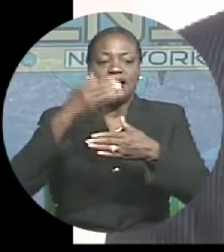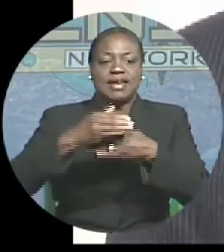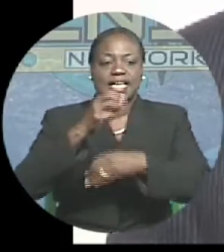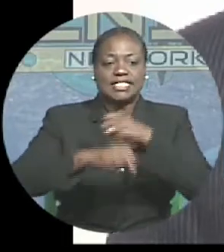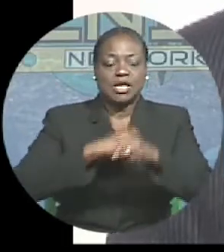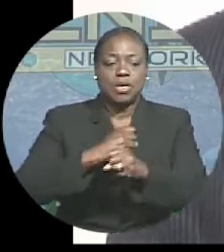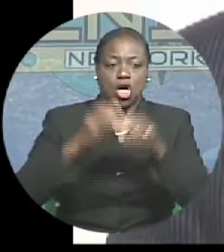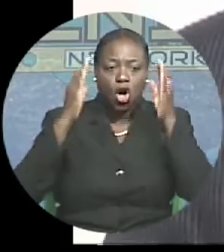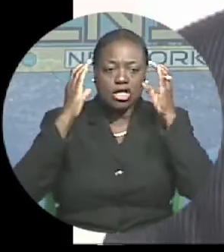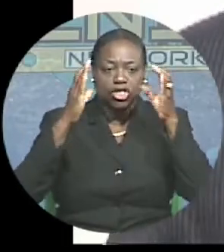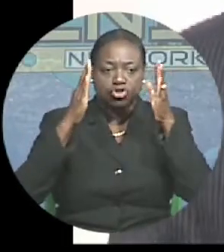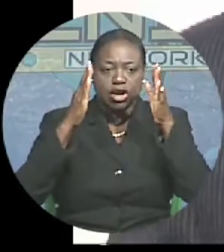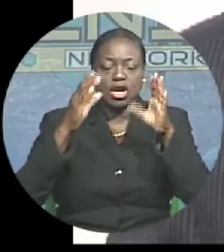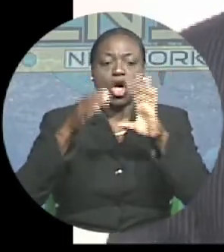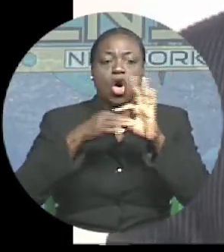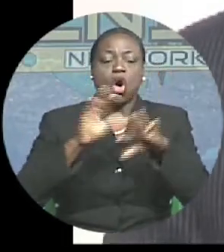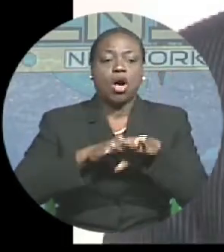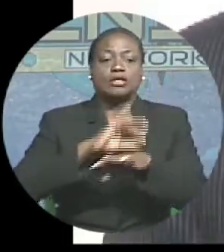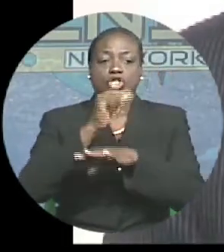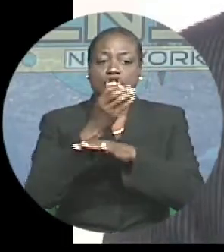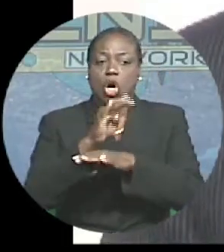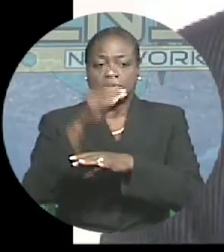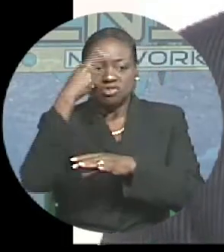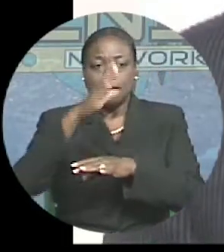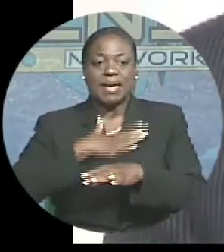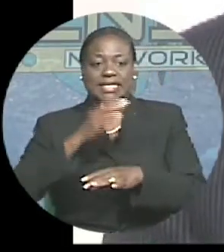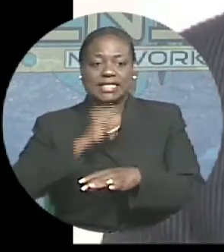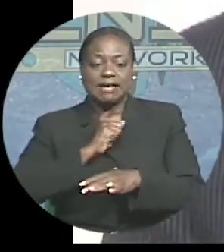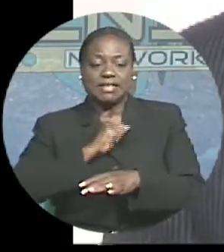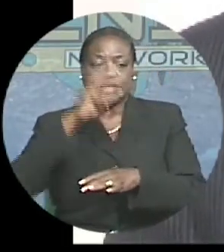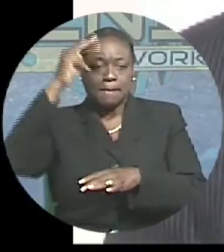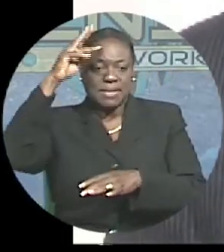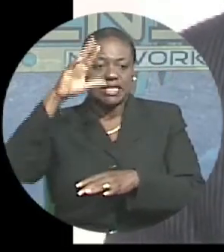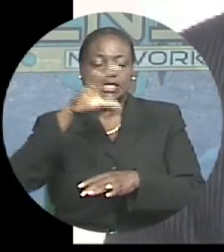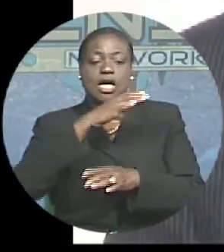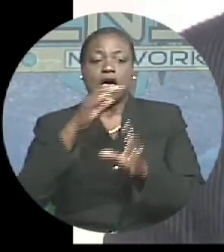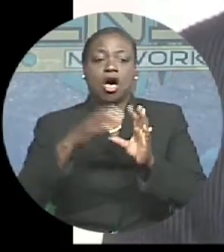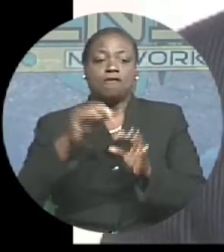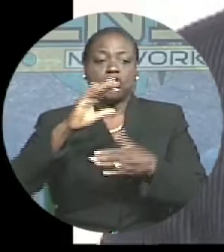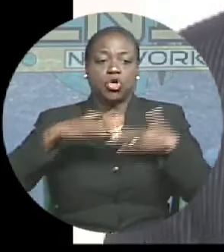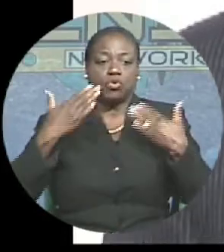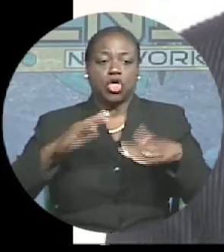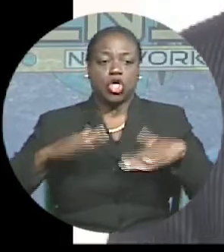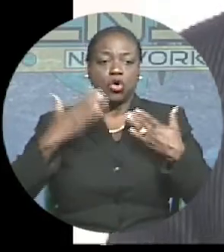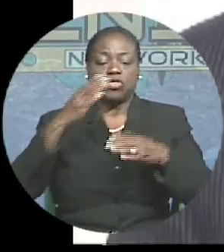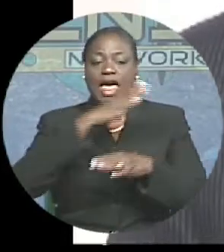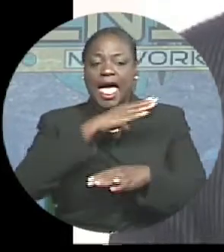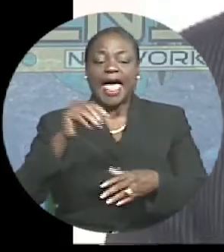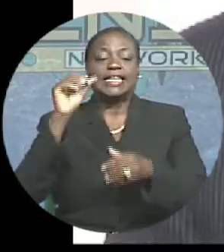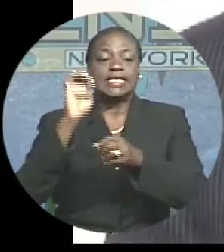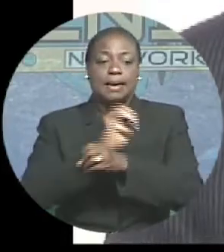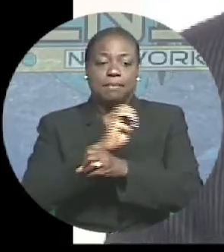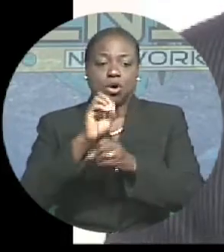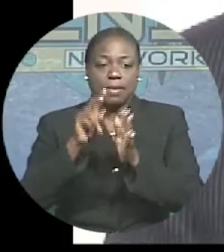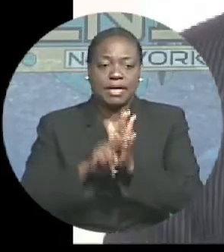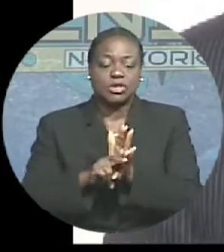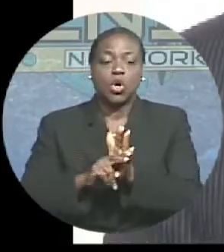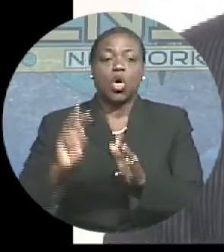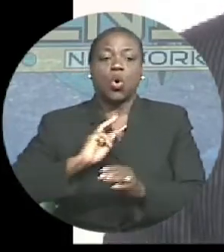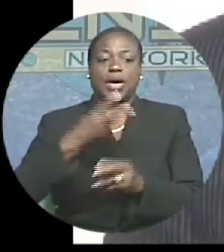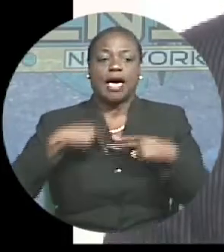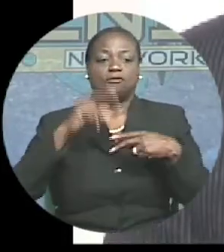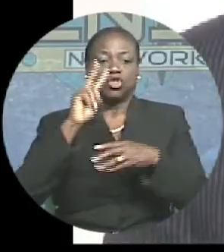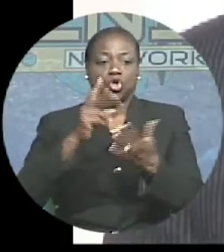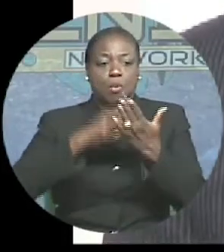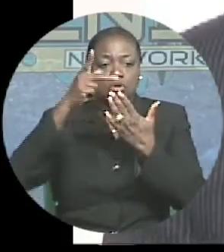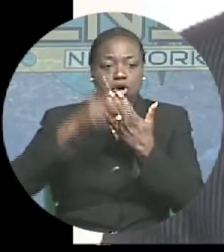now concentration on jobs for myself as a Minister of Youth. I'll be focusing on youth unemployment. We have two innovative programs that people will hear